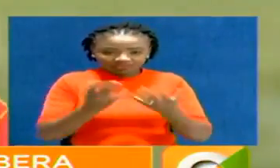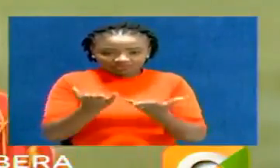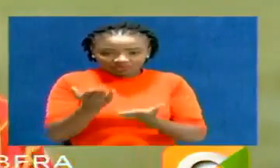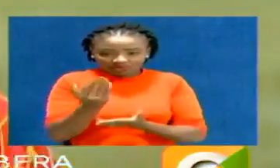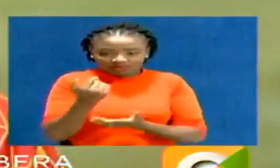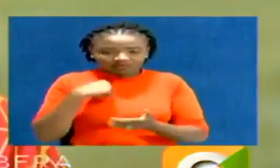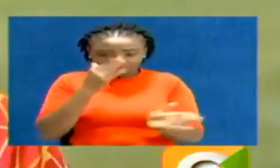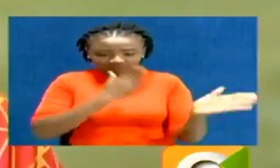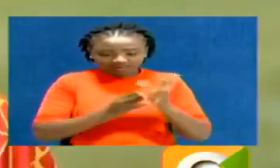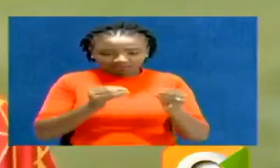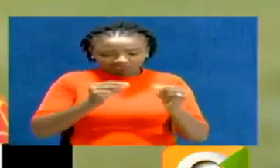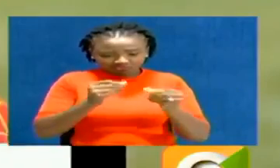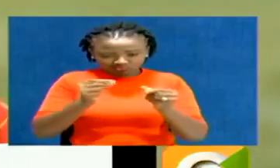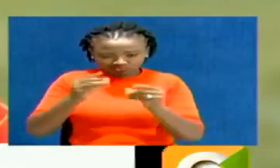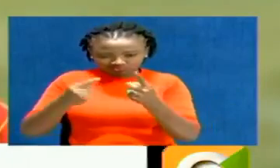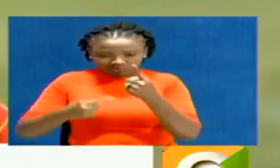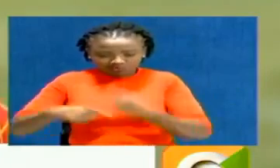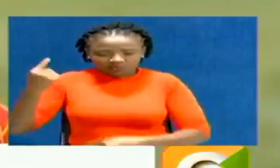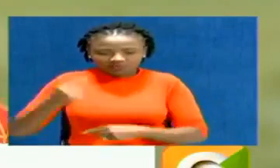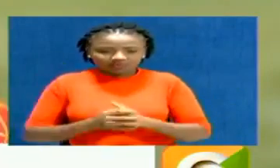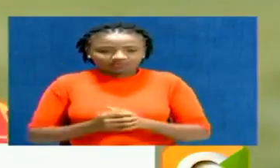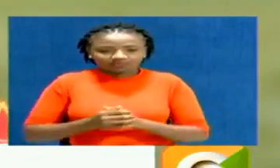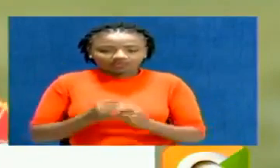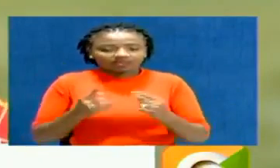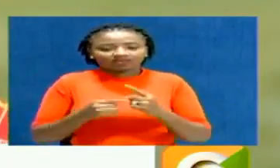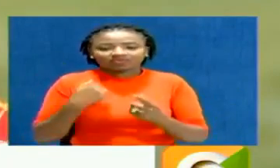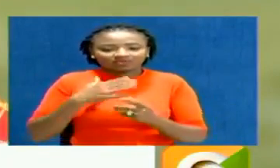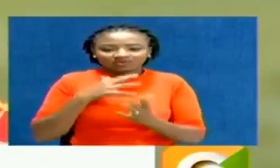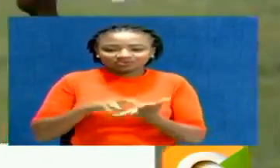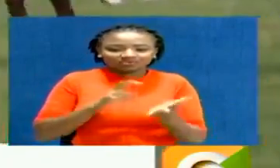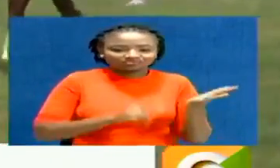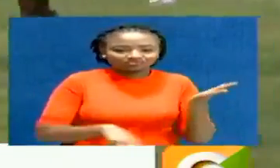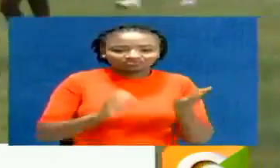tuna plan zote tupige win. Tubaki ligi hatutaki kwenda relegation.